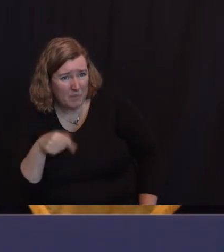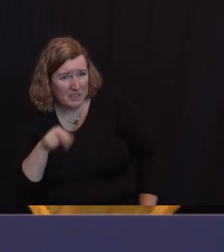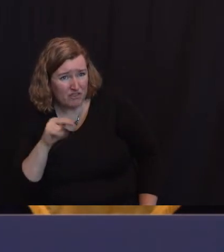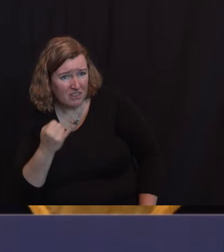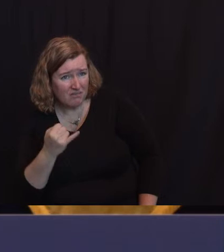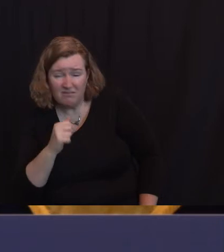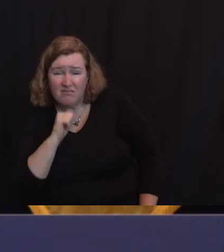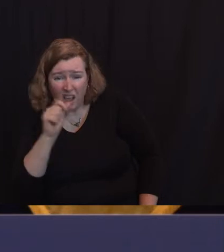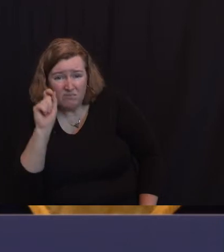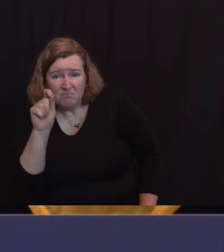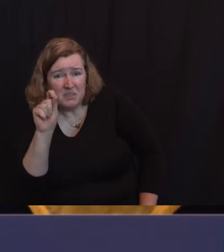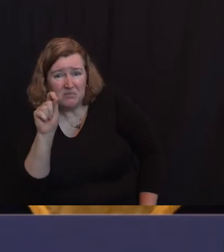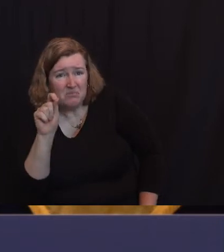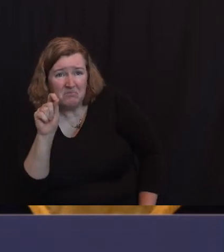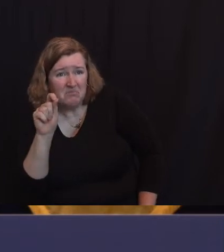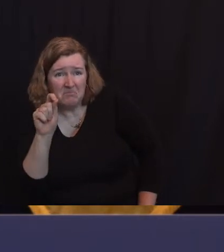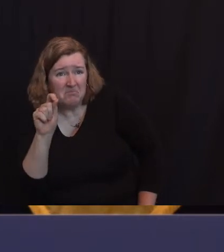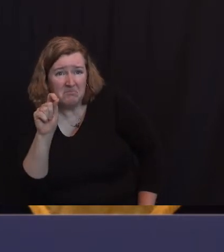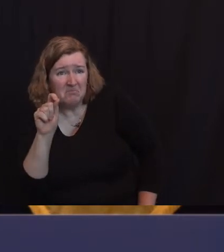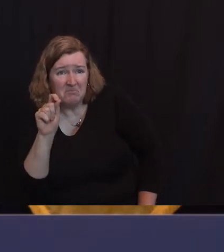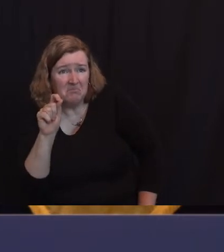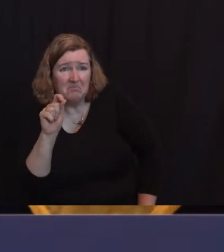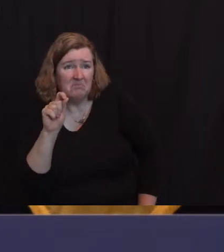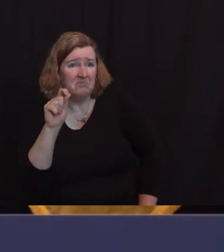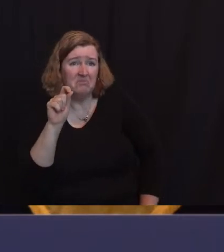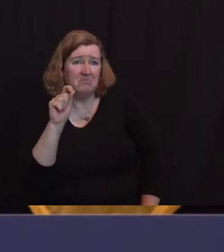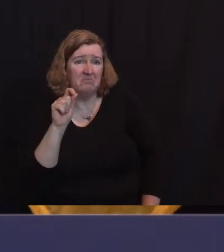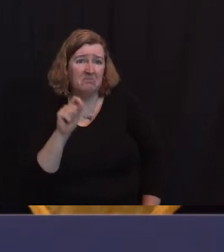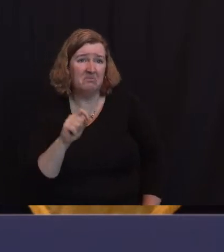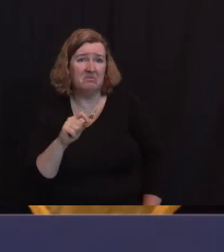than he was before, and he wasn't welcome to begin with.